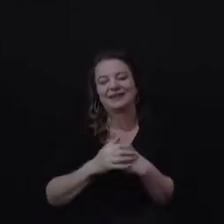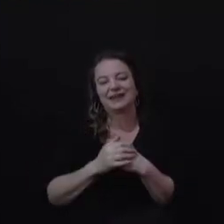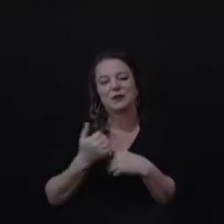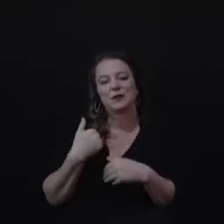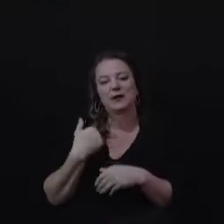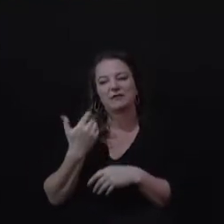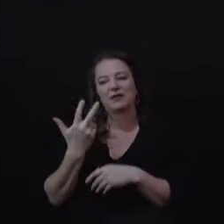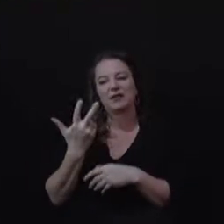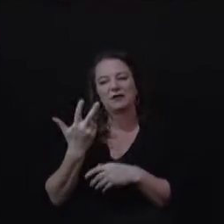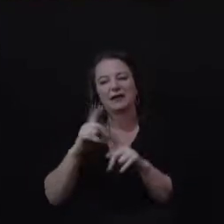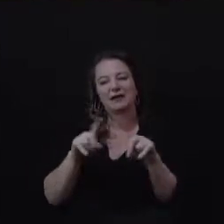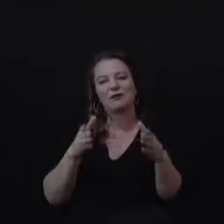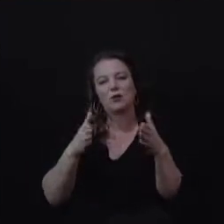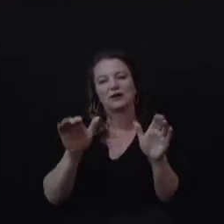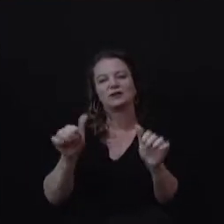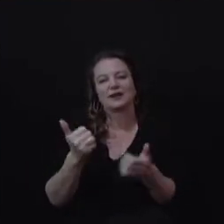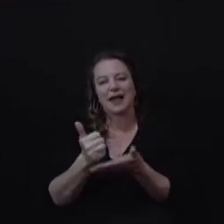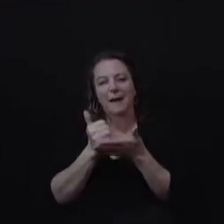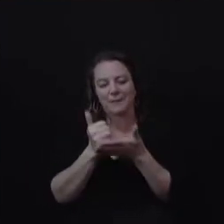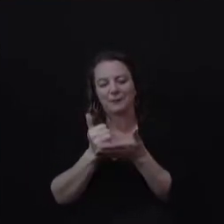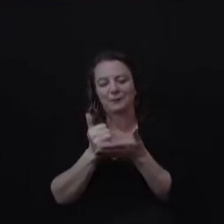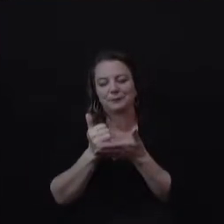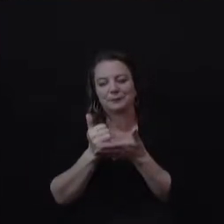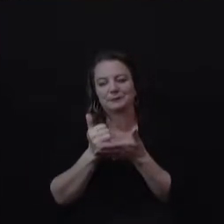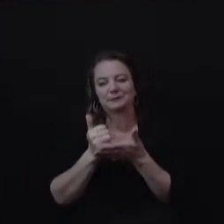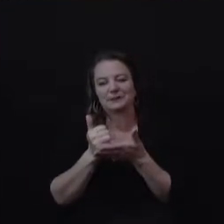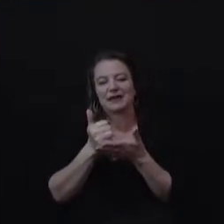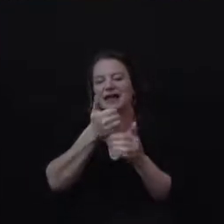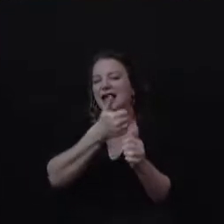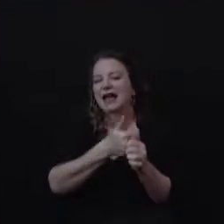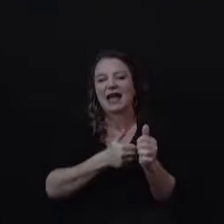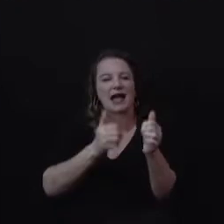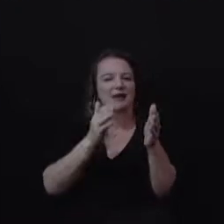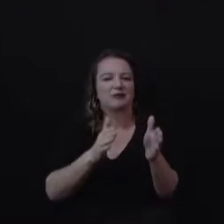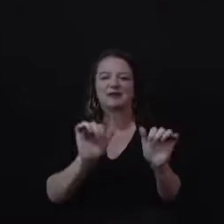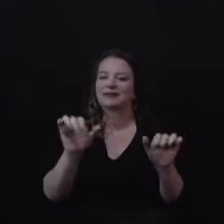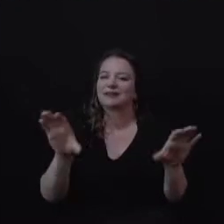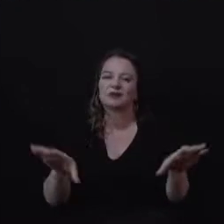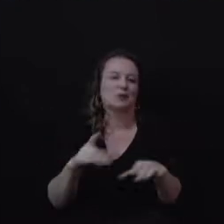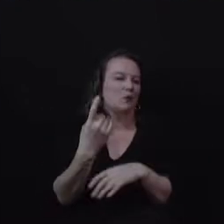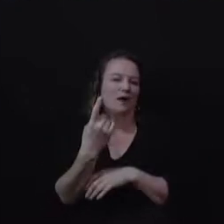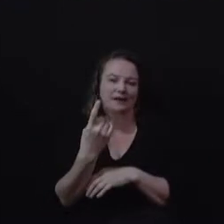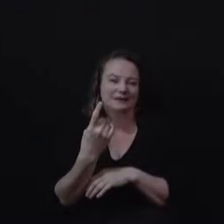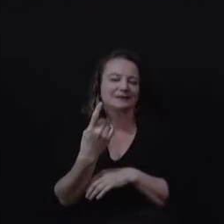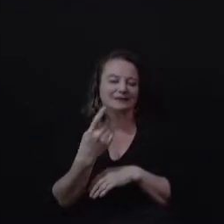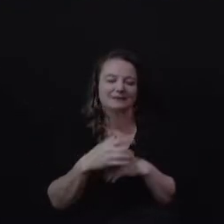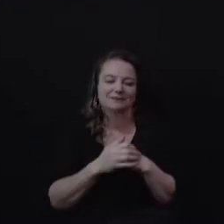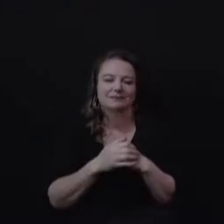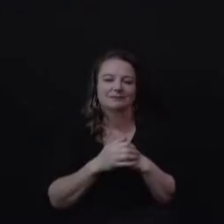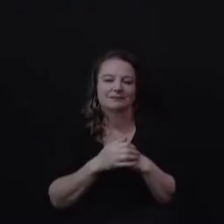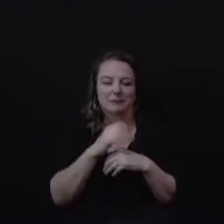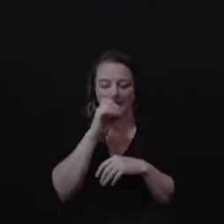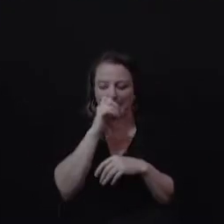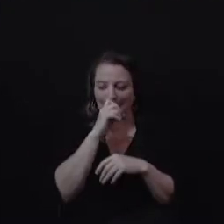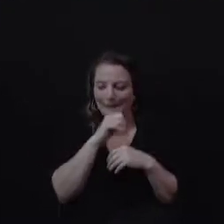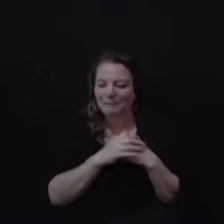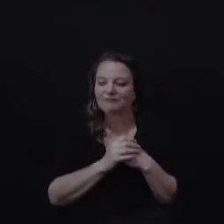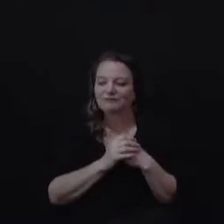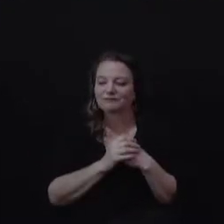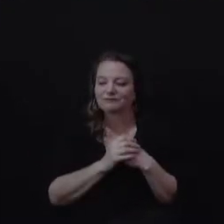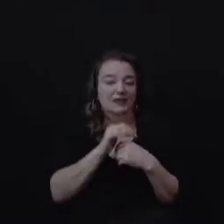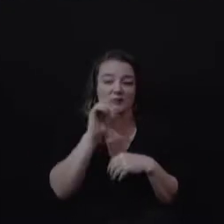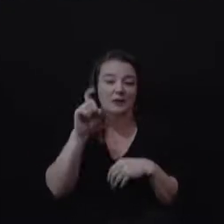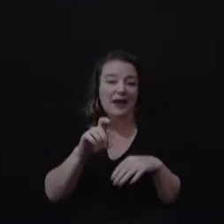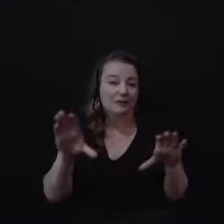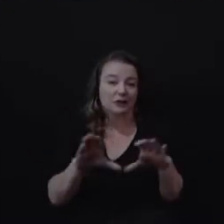three ways that you can help us with VBS. And everyone can do at least one of them, I promise. If you don't have to do all